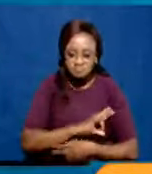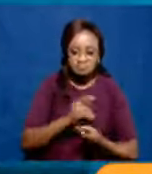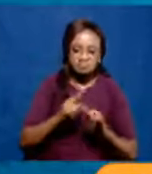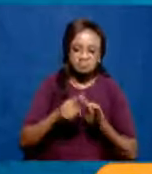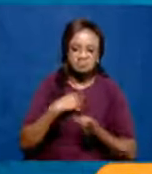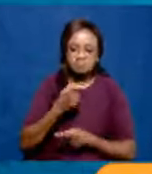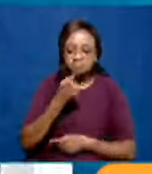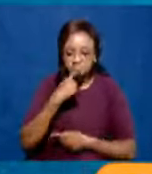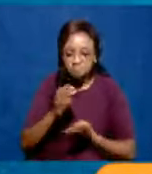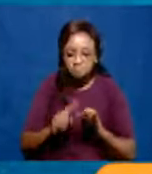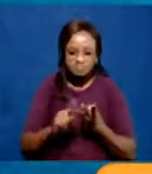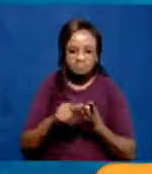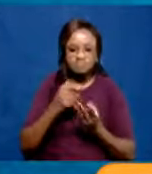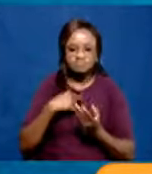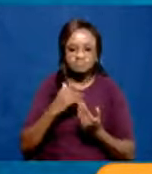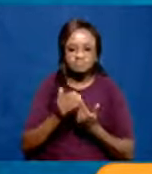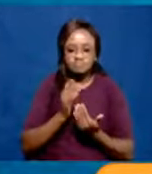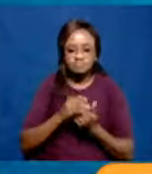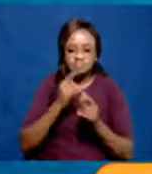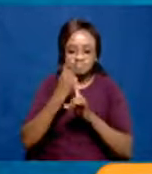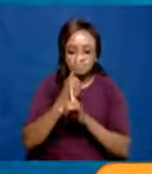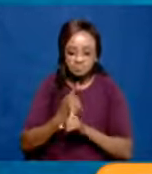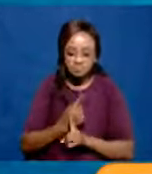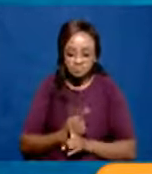that care. So when you're saying that